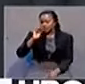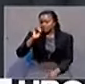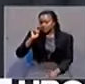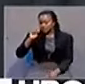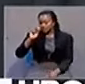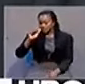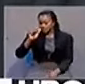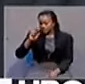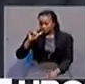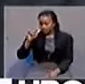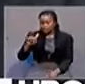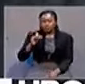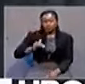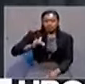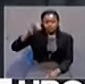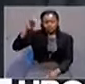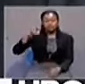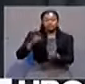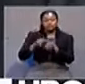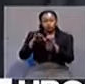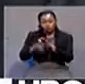major. He has equipped